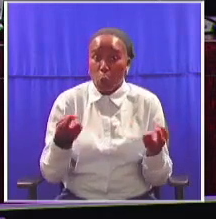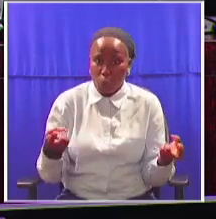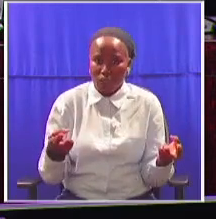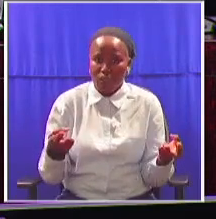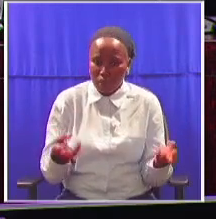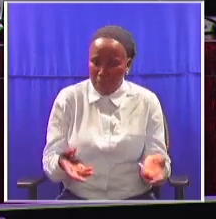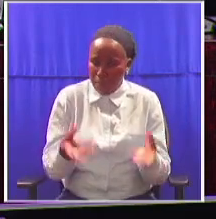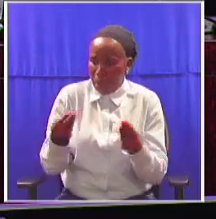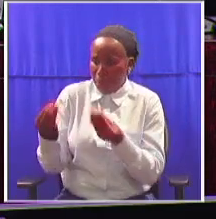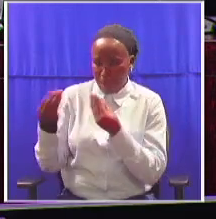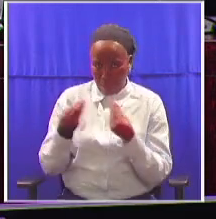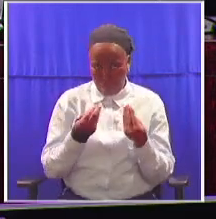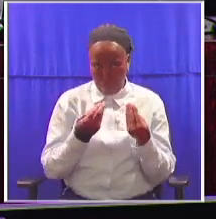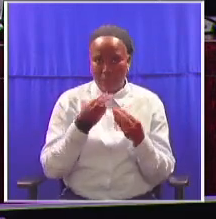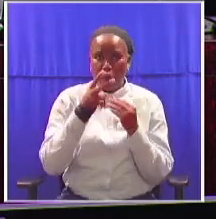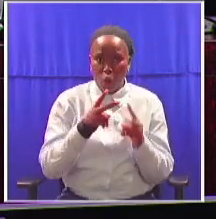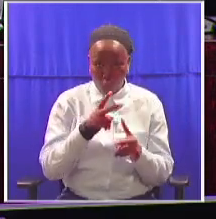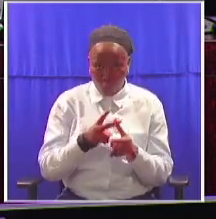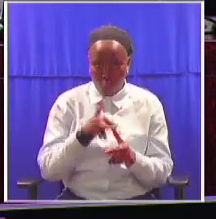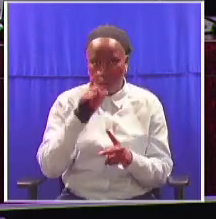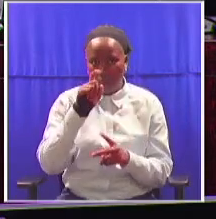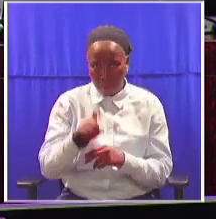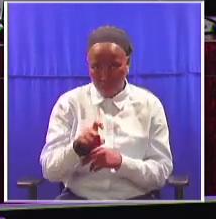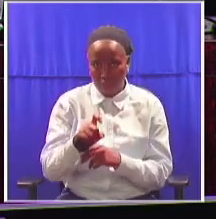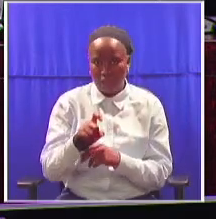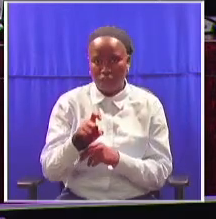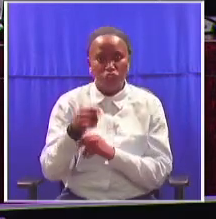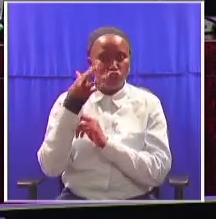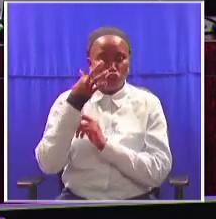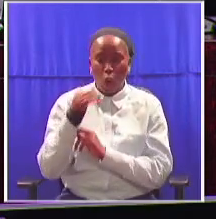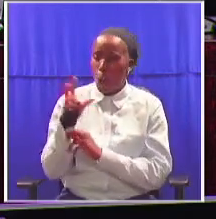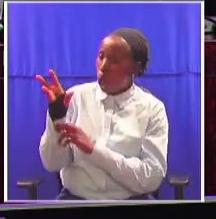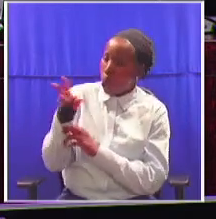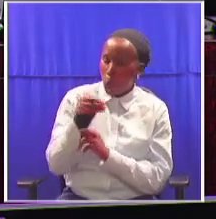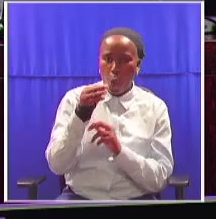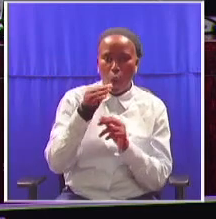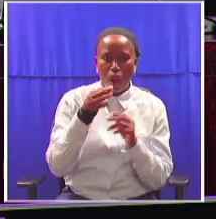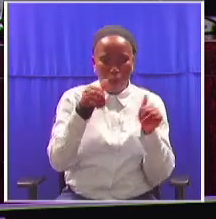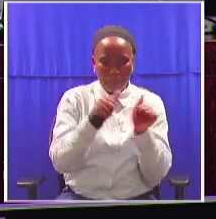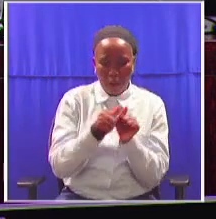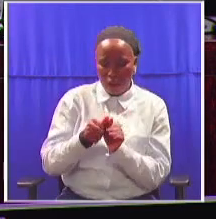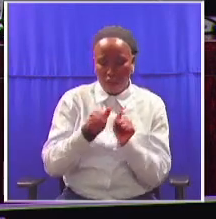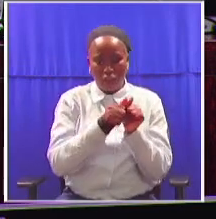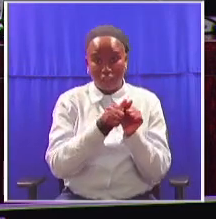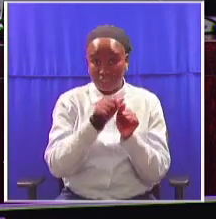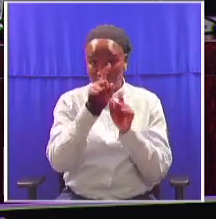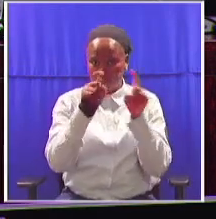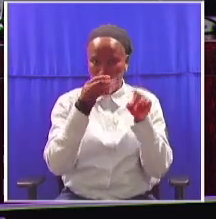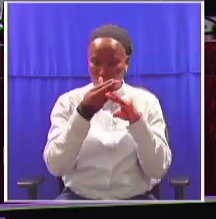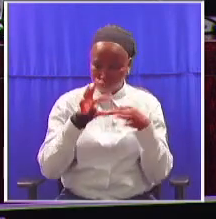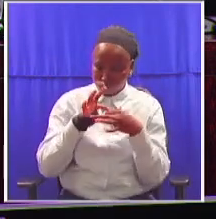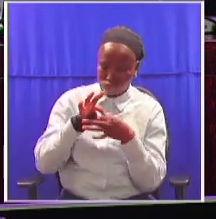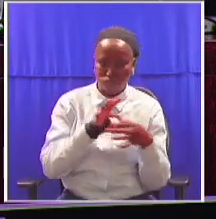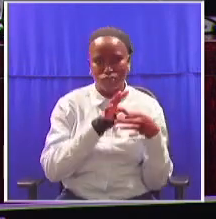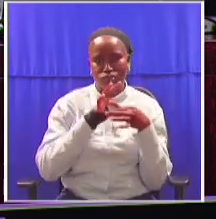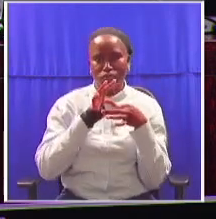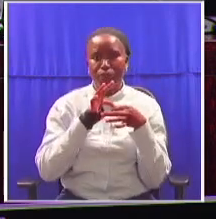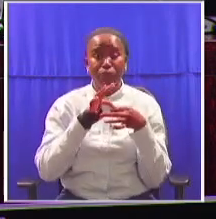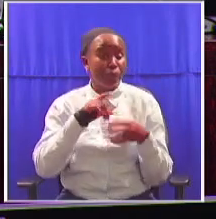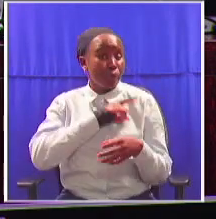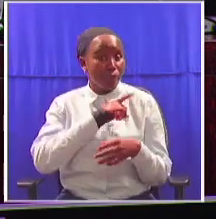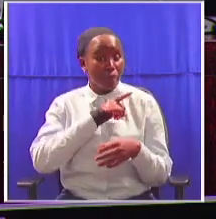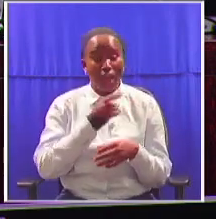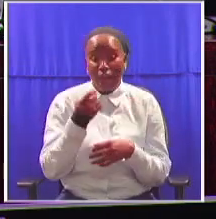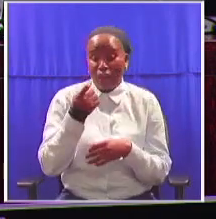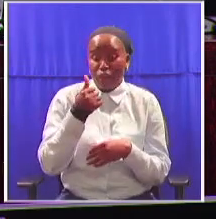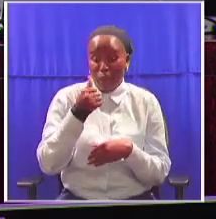as capabilities of all social partners. Over the last few months, we have been